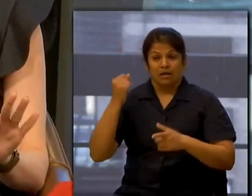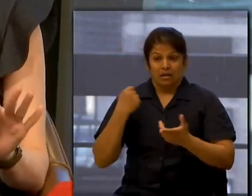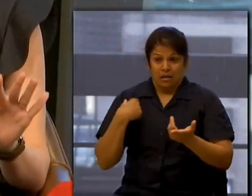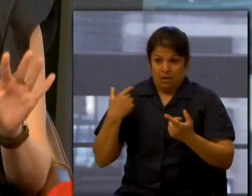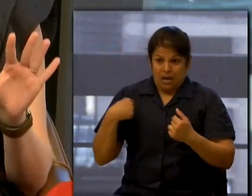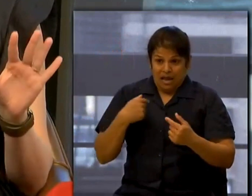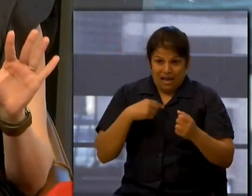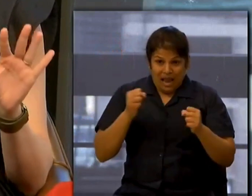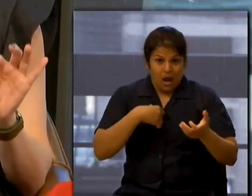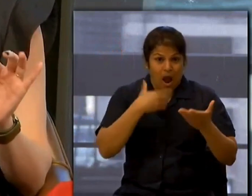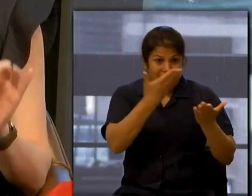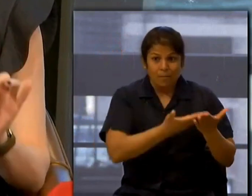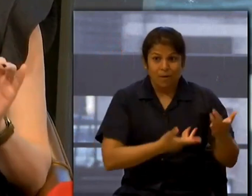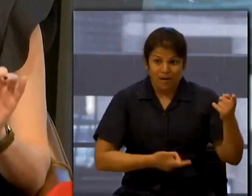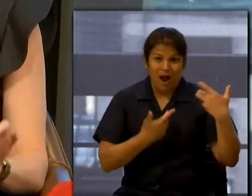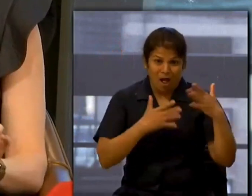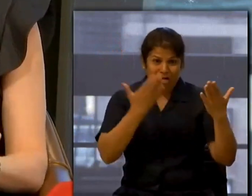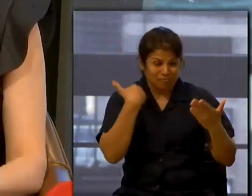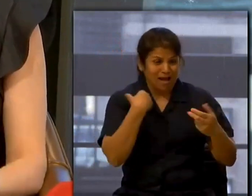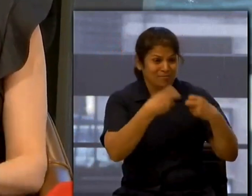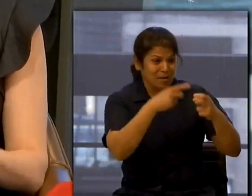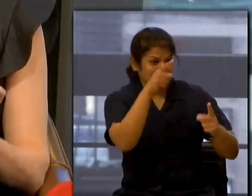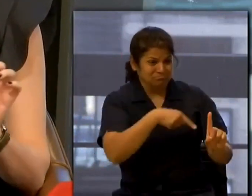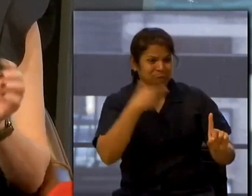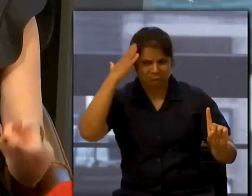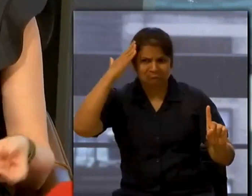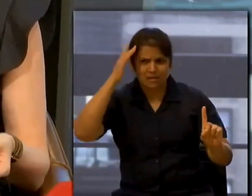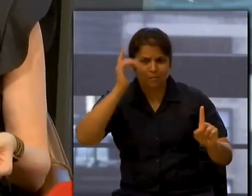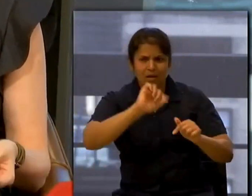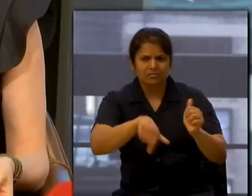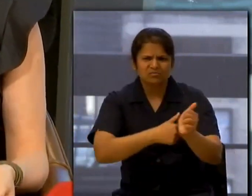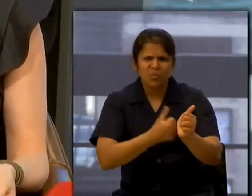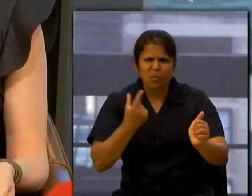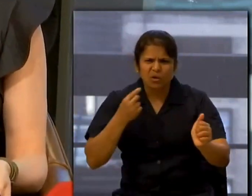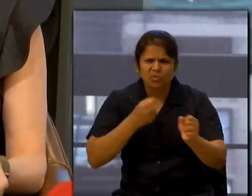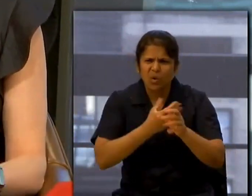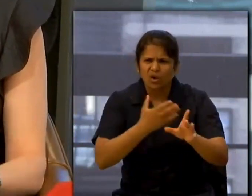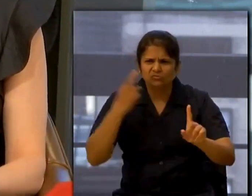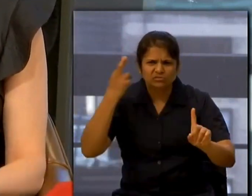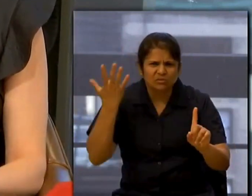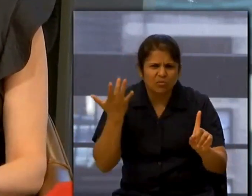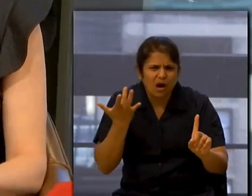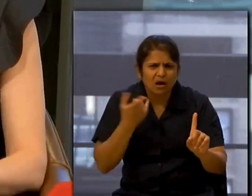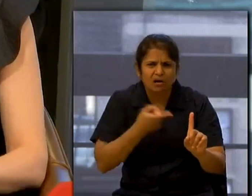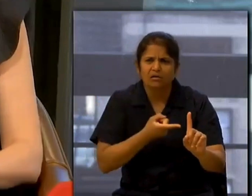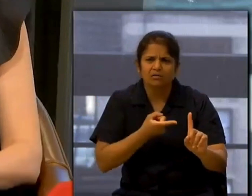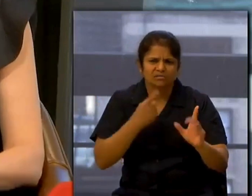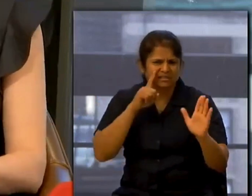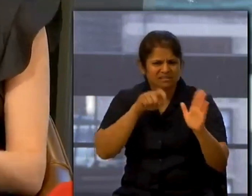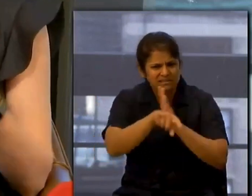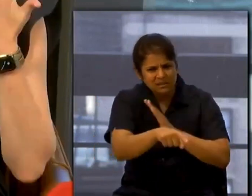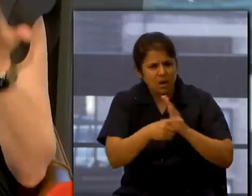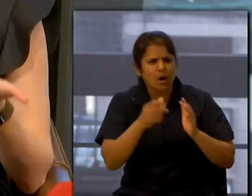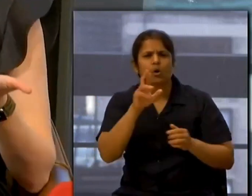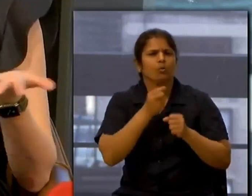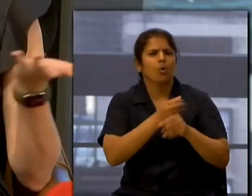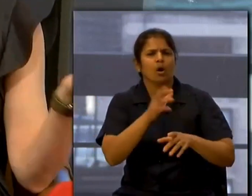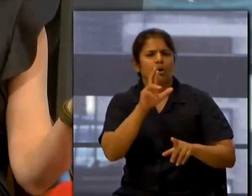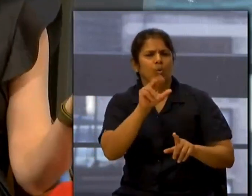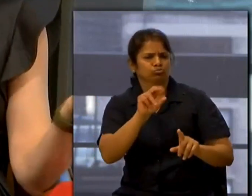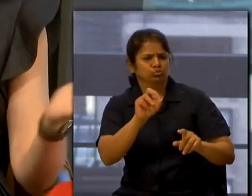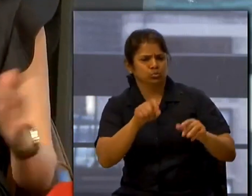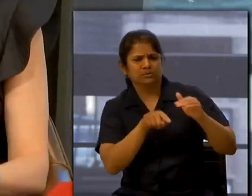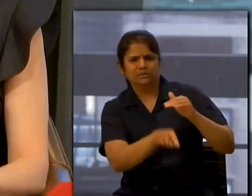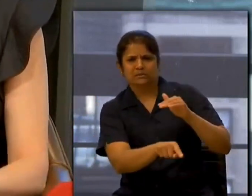happening, but we don't always know why. We don't always know the root causes, right? So I'll share a little bit just about the example that Michael